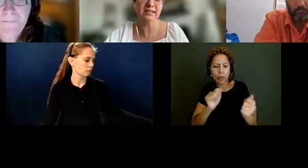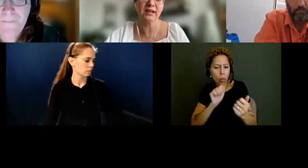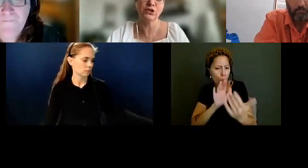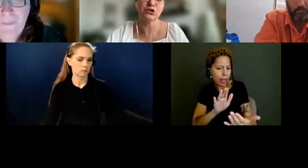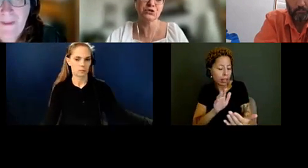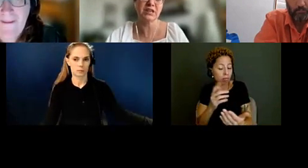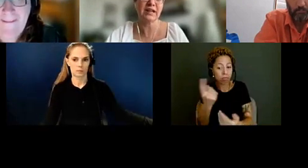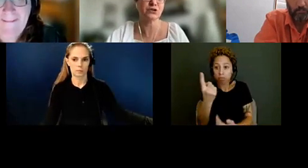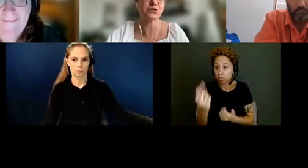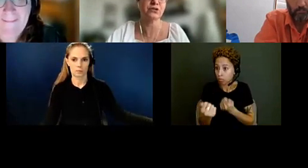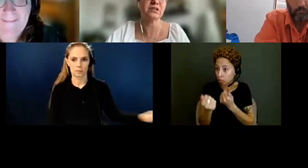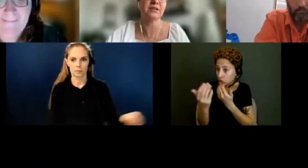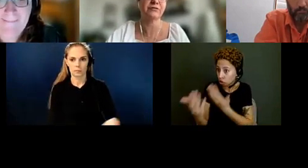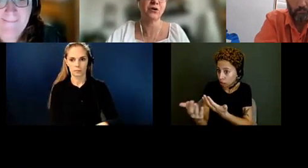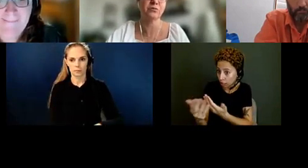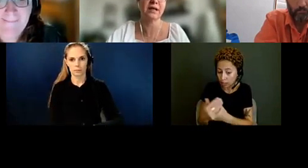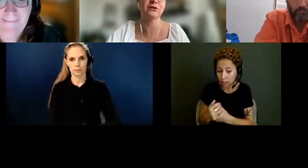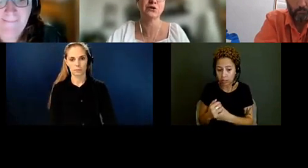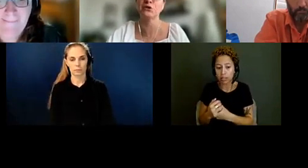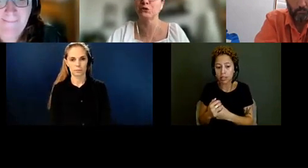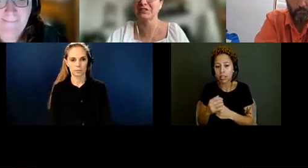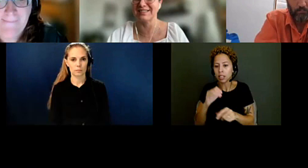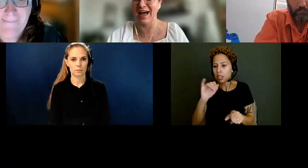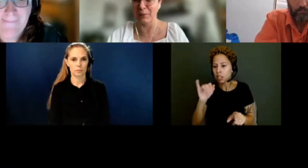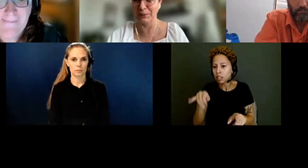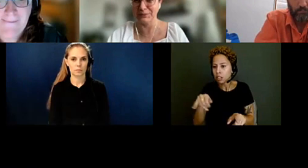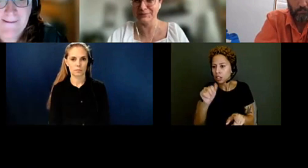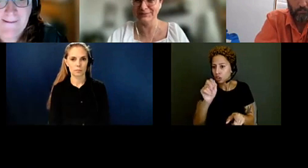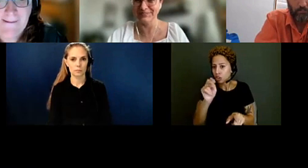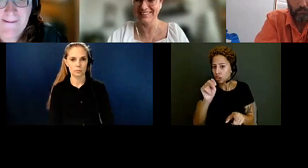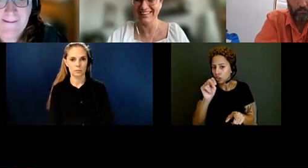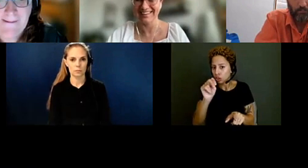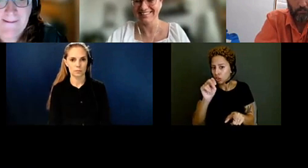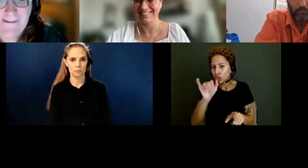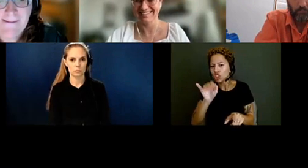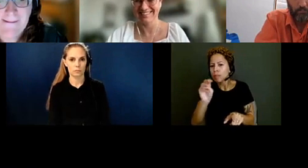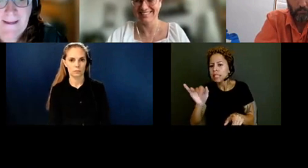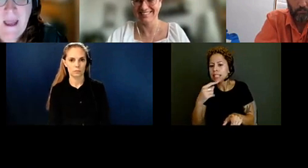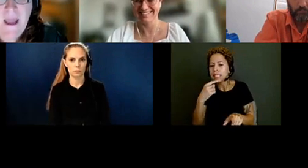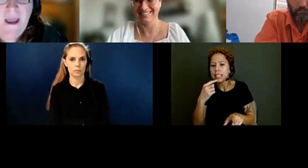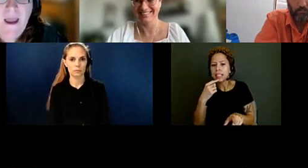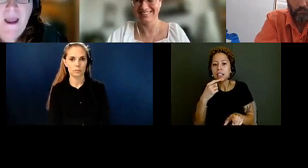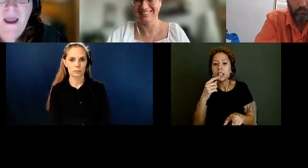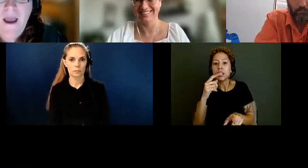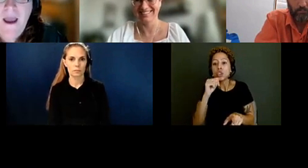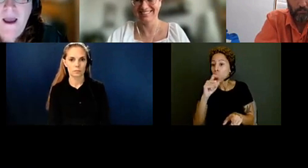is asking, did you say that you don't need a phone plan to use this app?